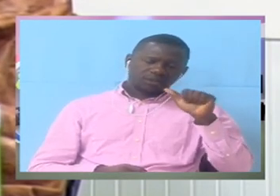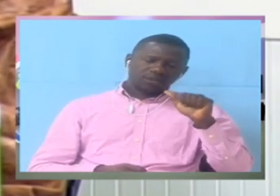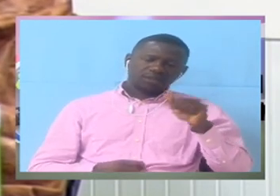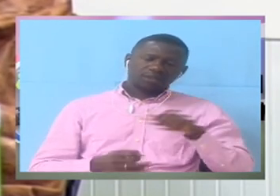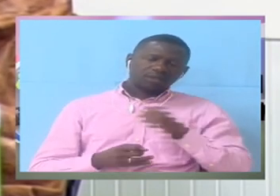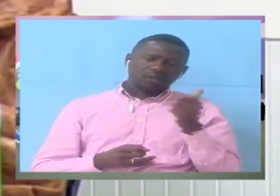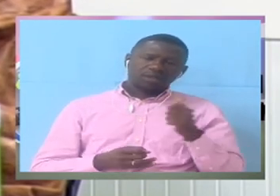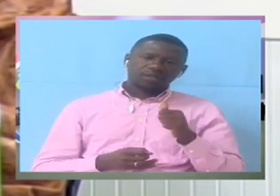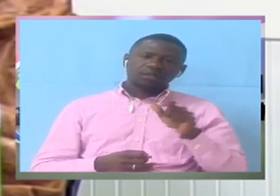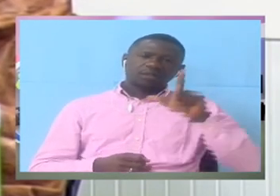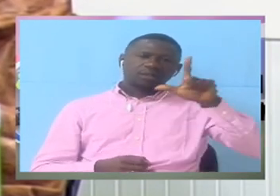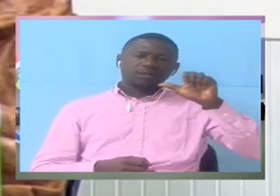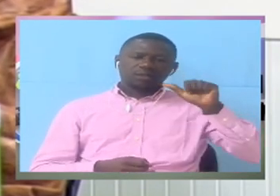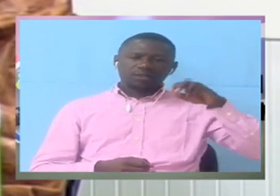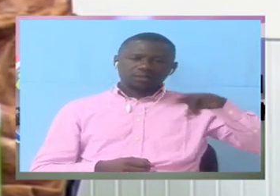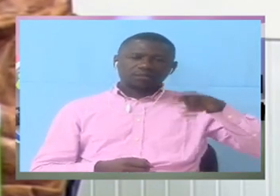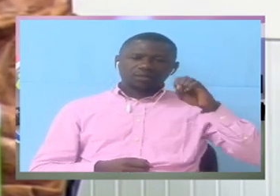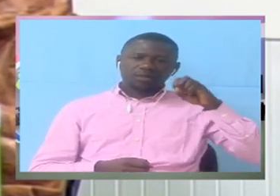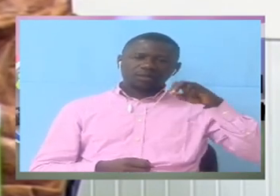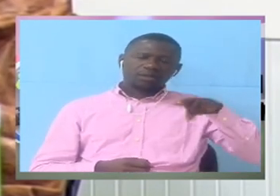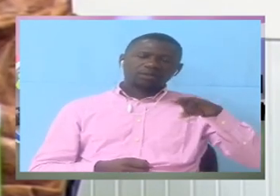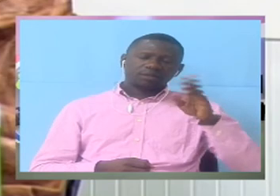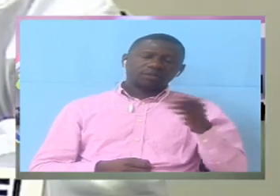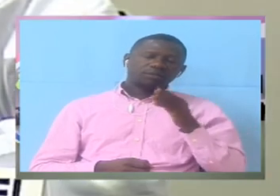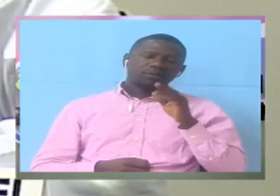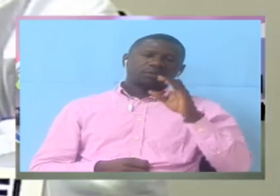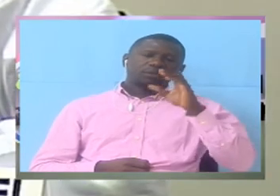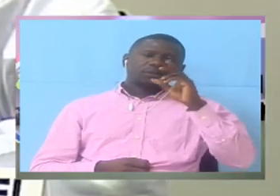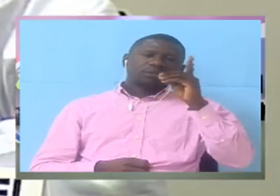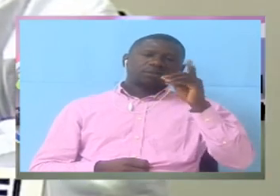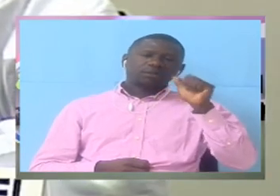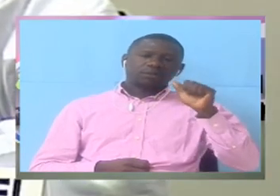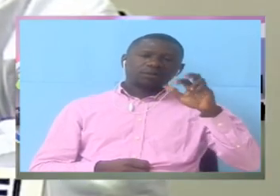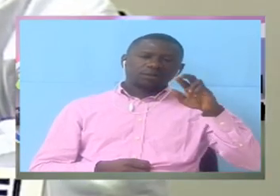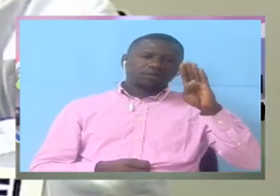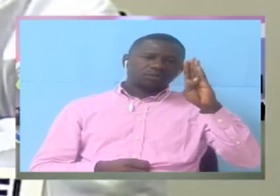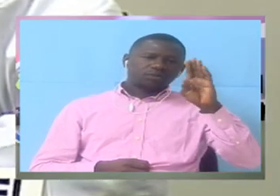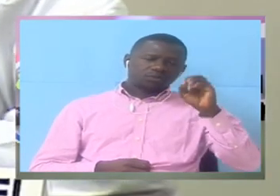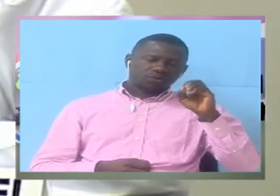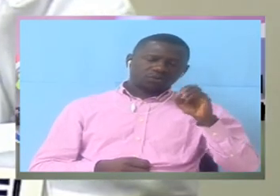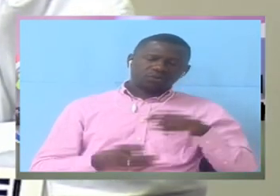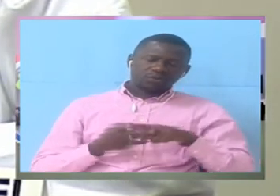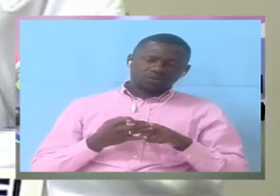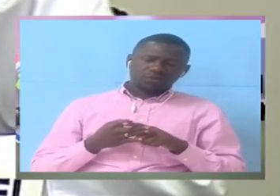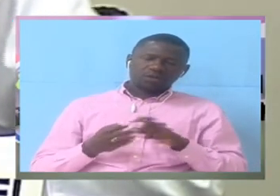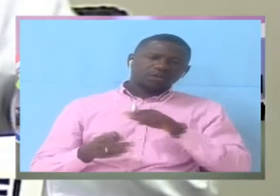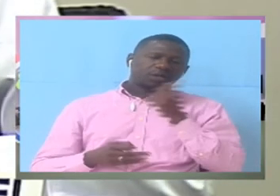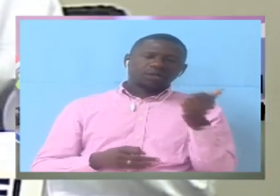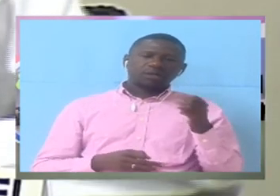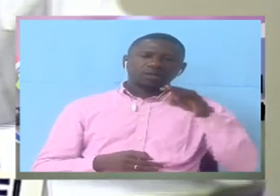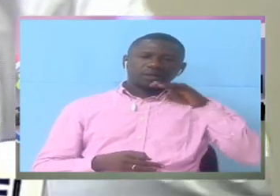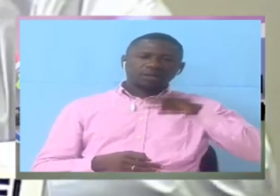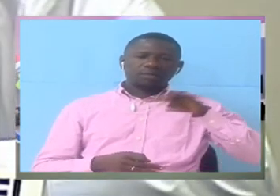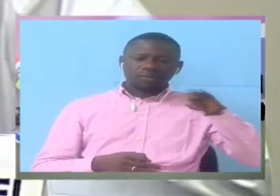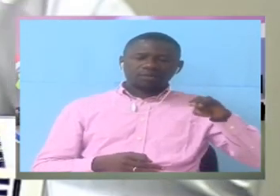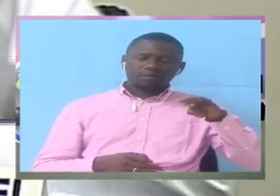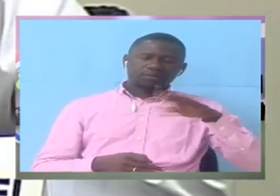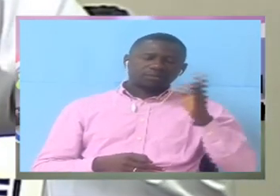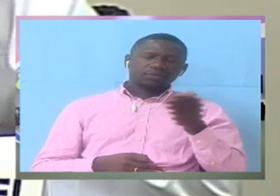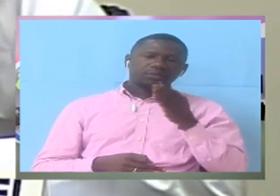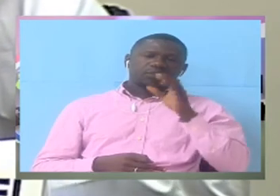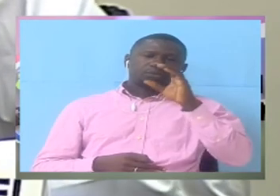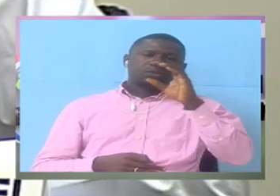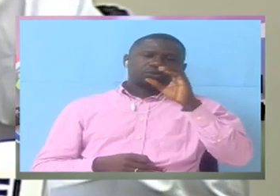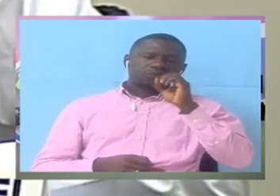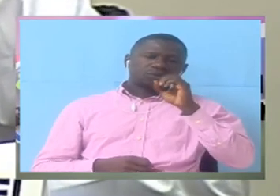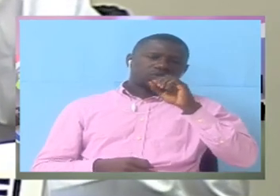MM Koli. And MM Koli. I hope MM Koli is alive. Yes, MM Koli abo balurune. Yes, he is alive.